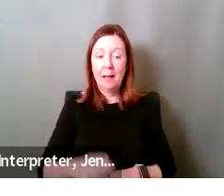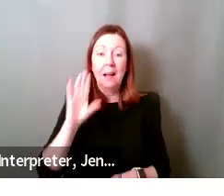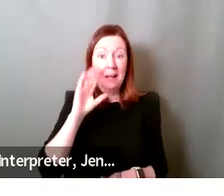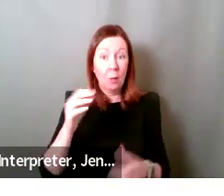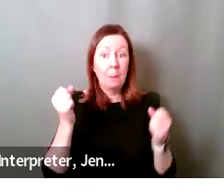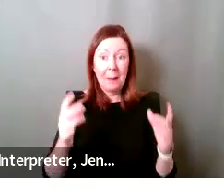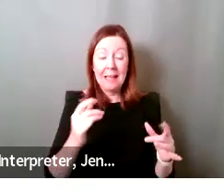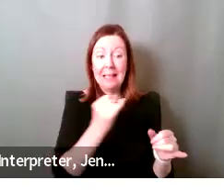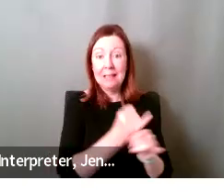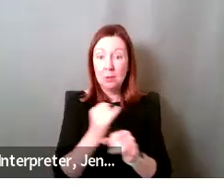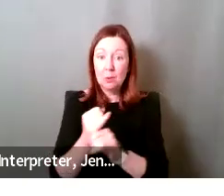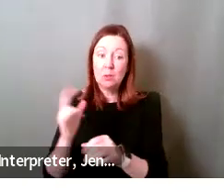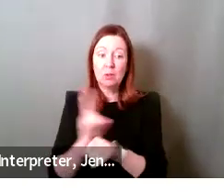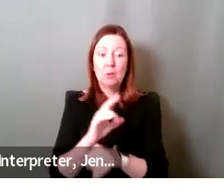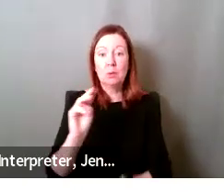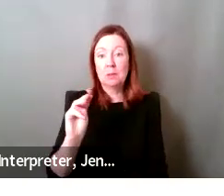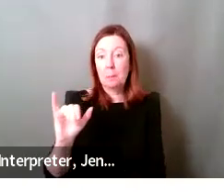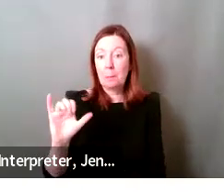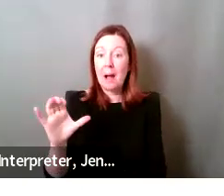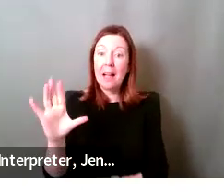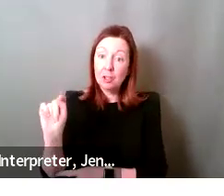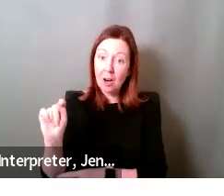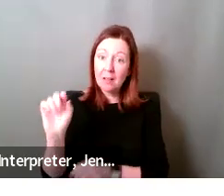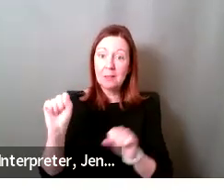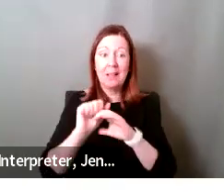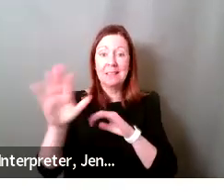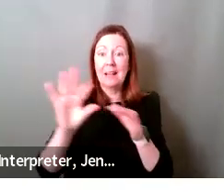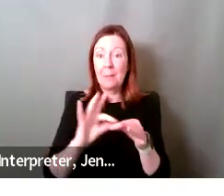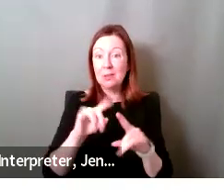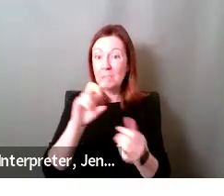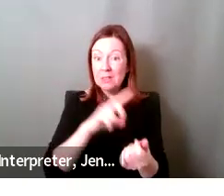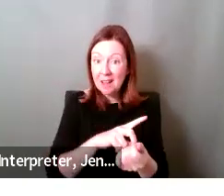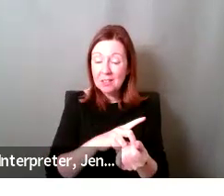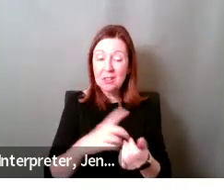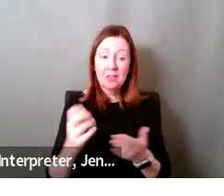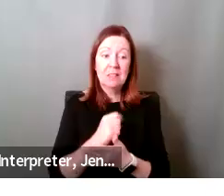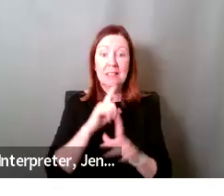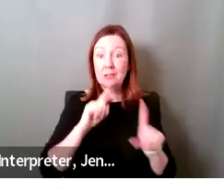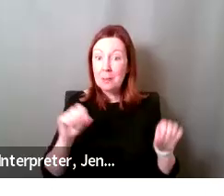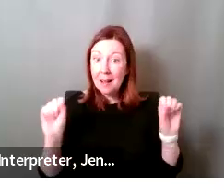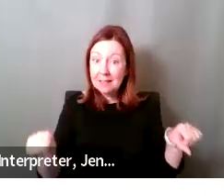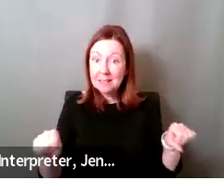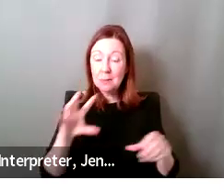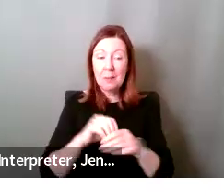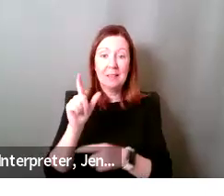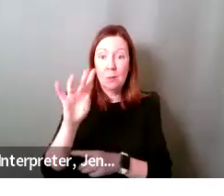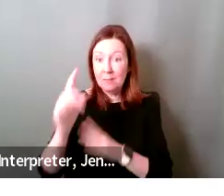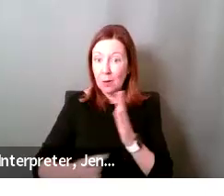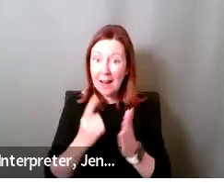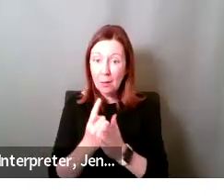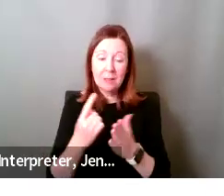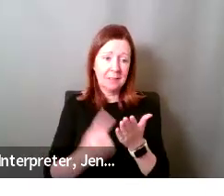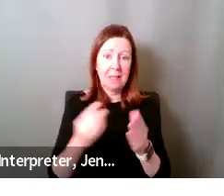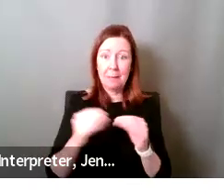many institutions use MyChart where you can send a message to your doctor and receive a response within 24 hours,